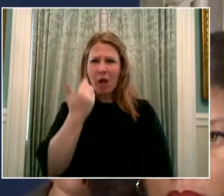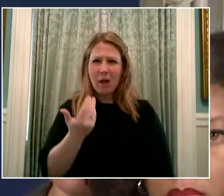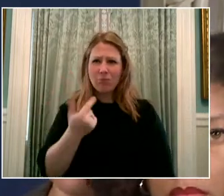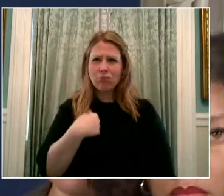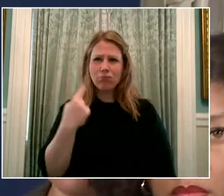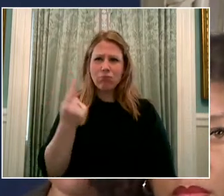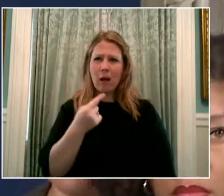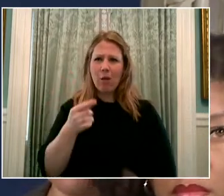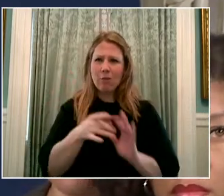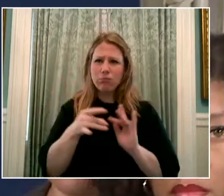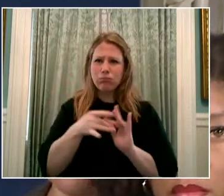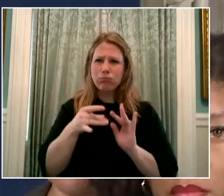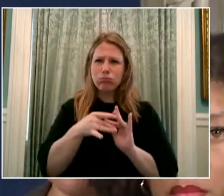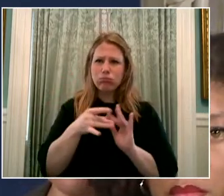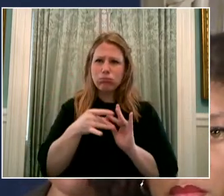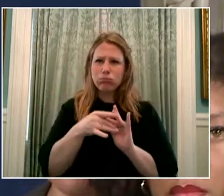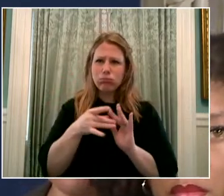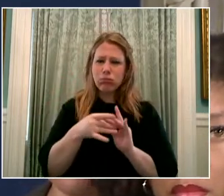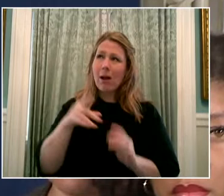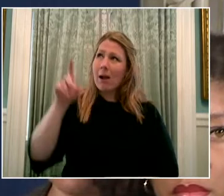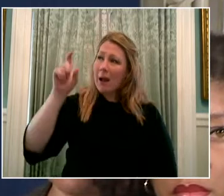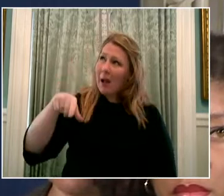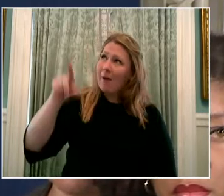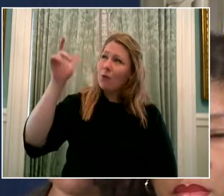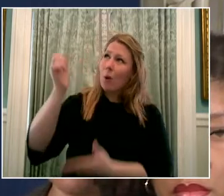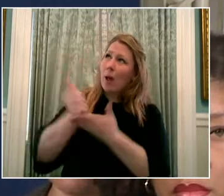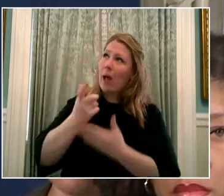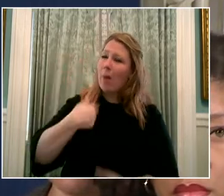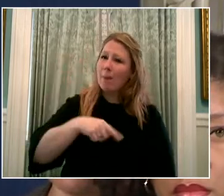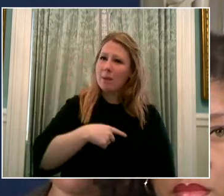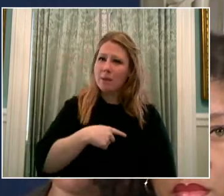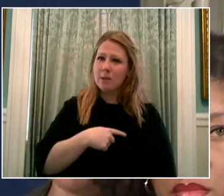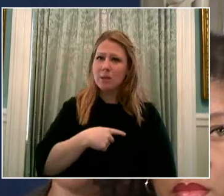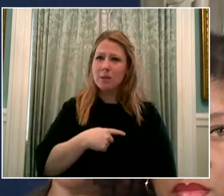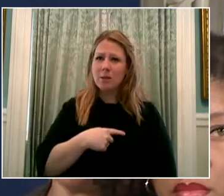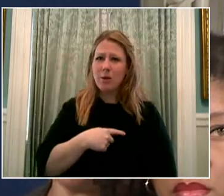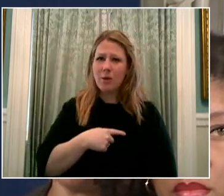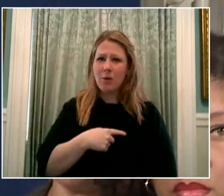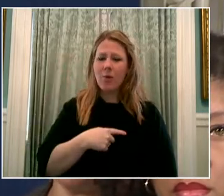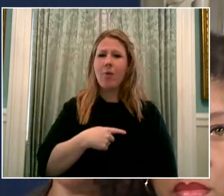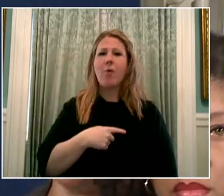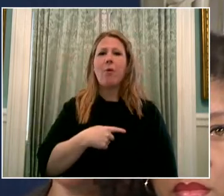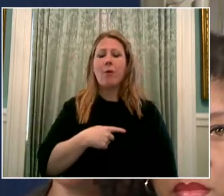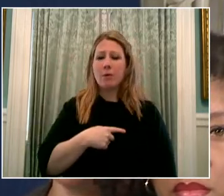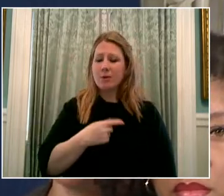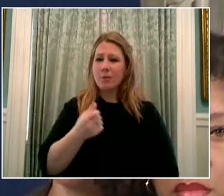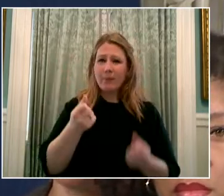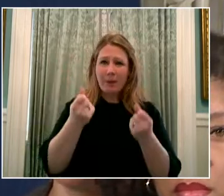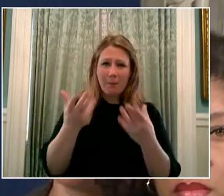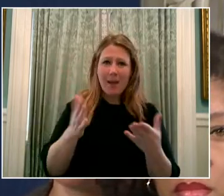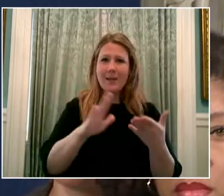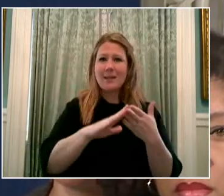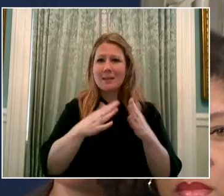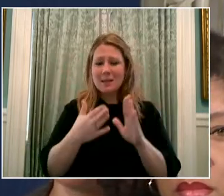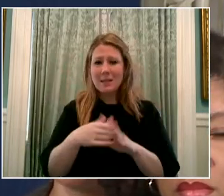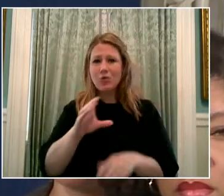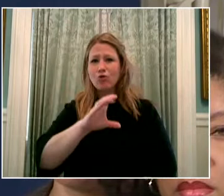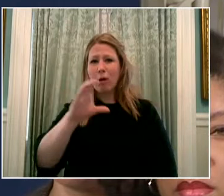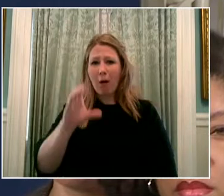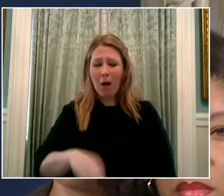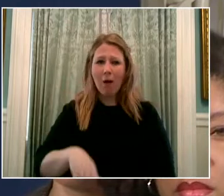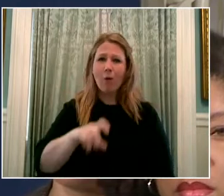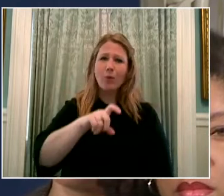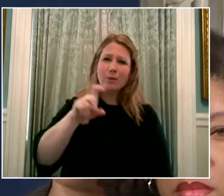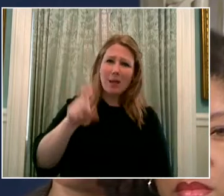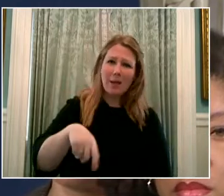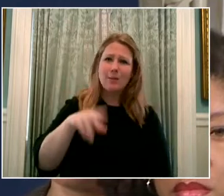That quote has been stated over and over again. El Paso, Brownsville, Texas, Houston, Chicago, New York, no city should